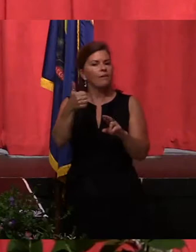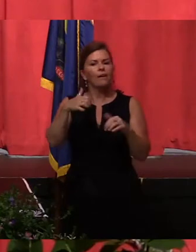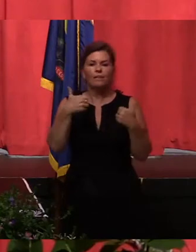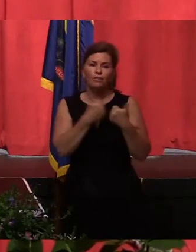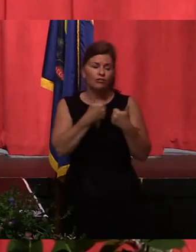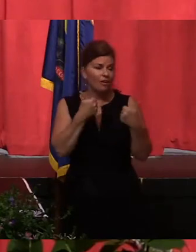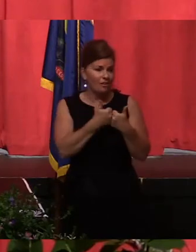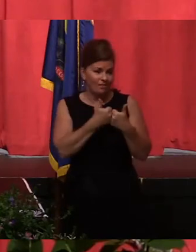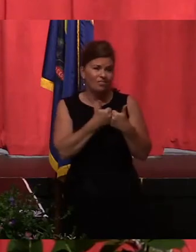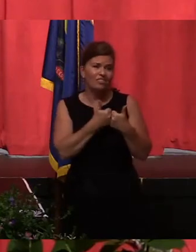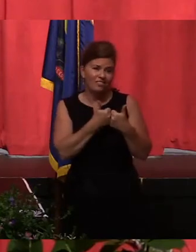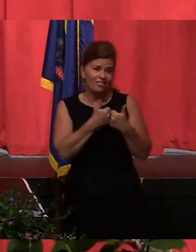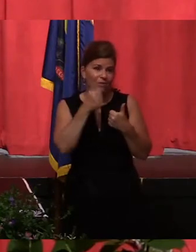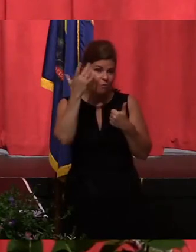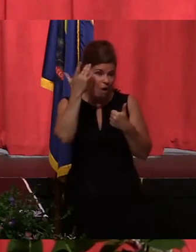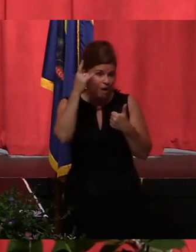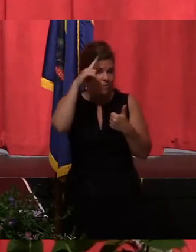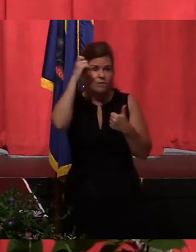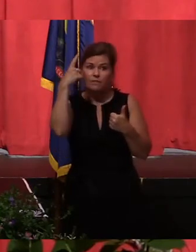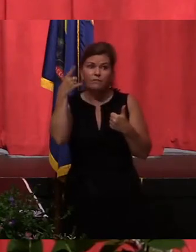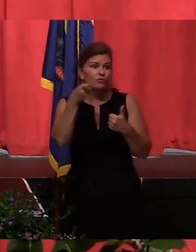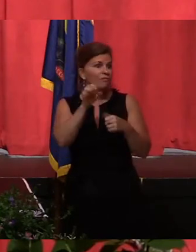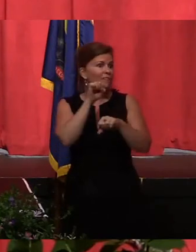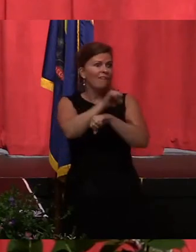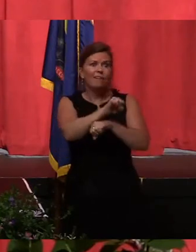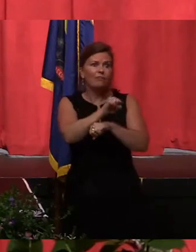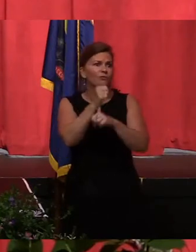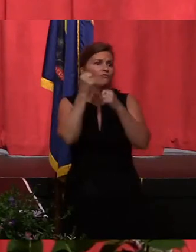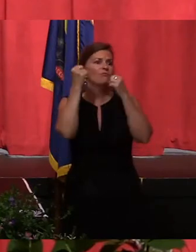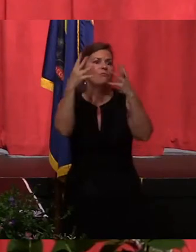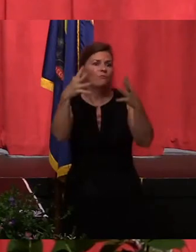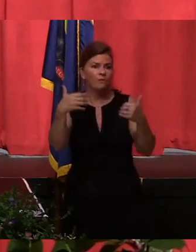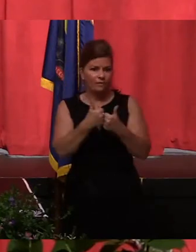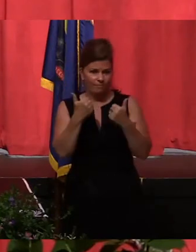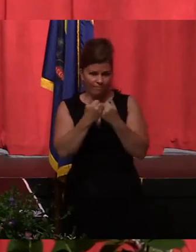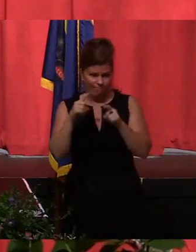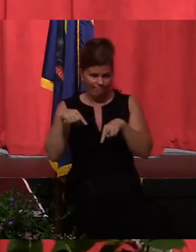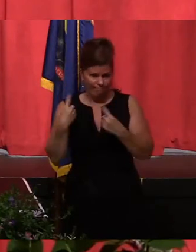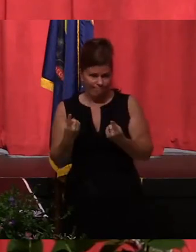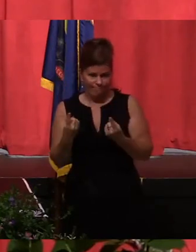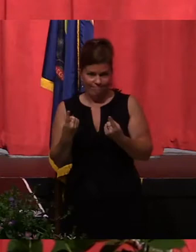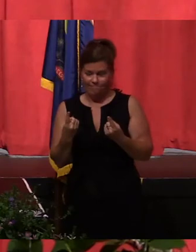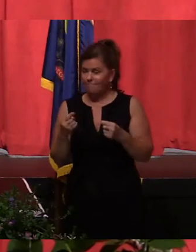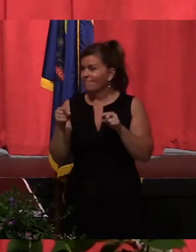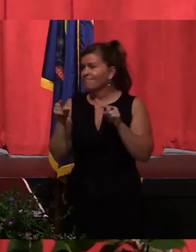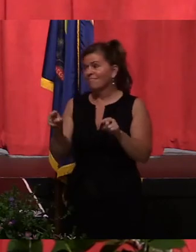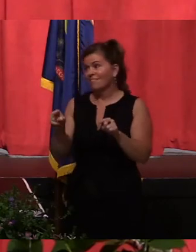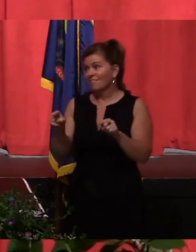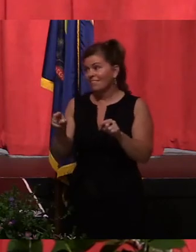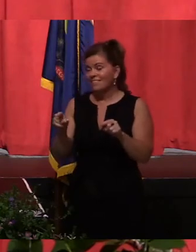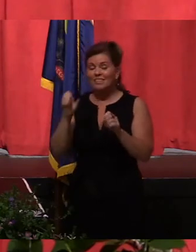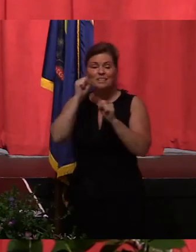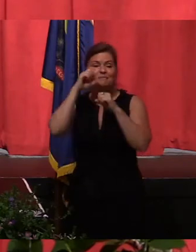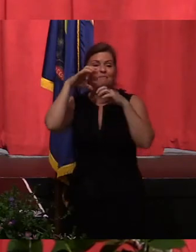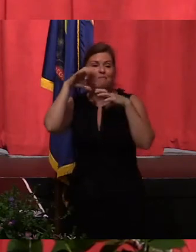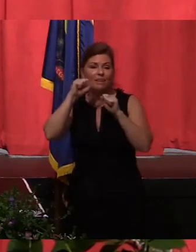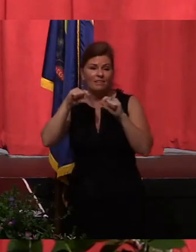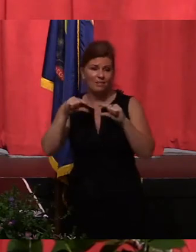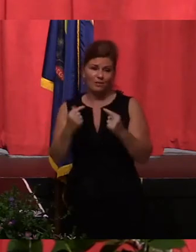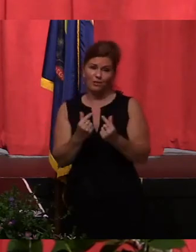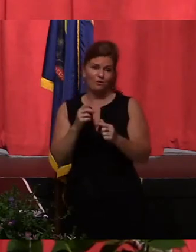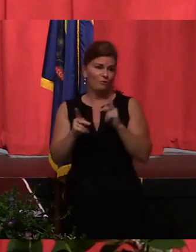conquered all the challenges that you have faced so far. I can think of no better group of students to send into the world right now to make a